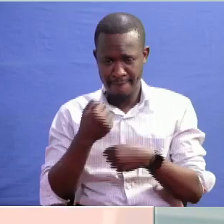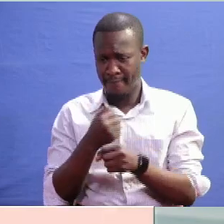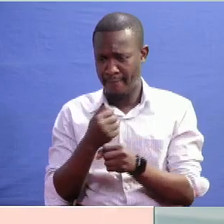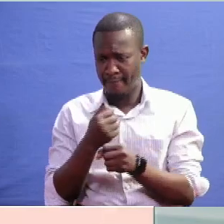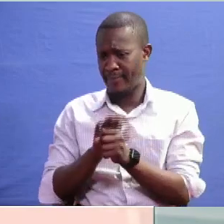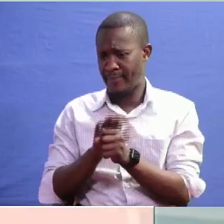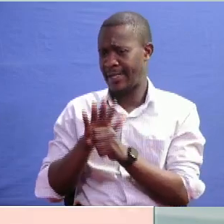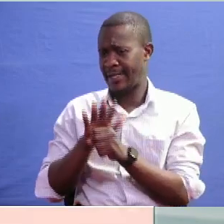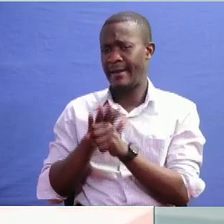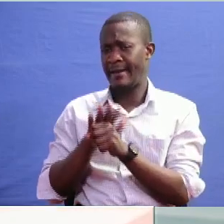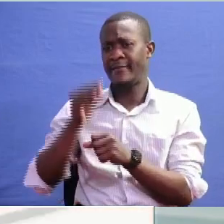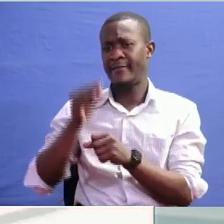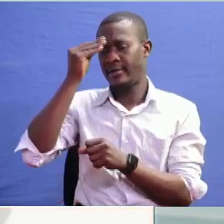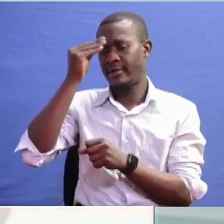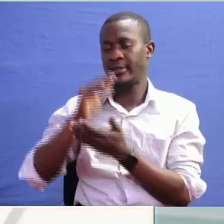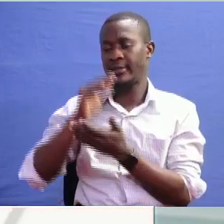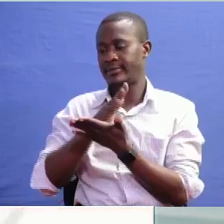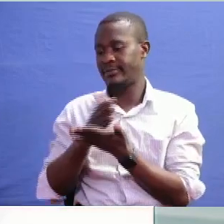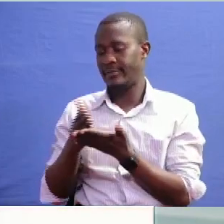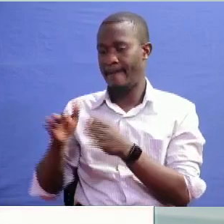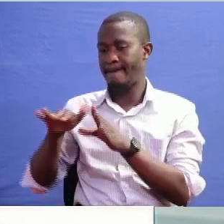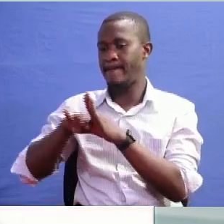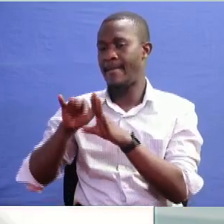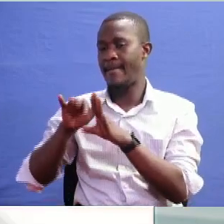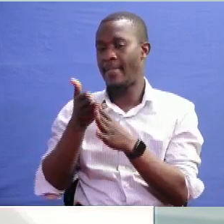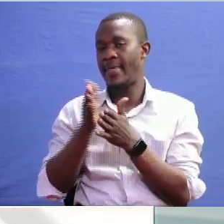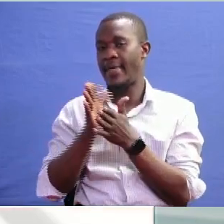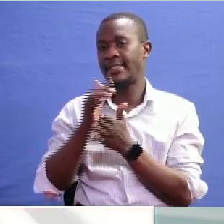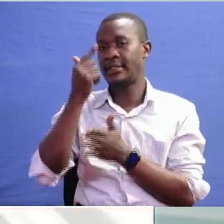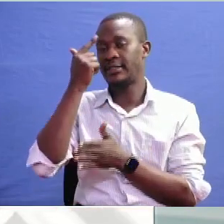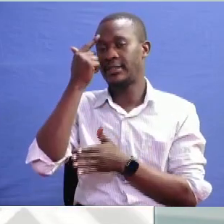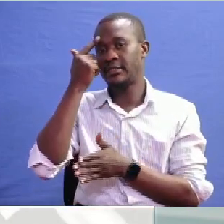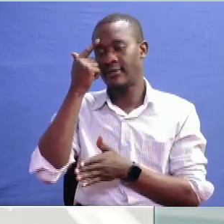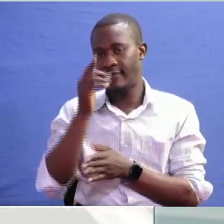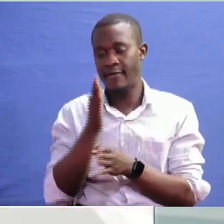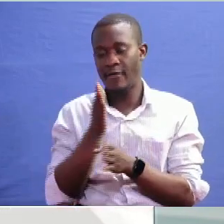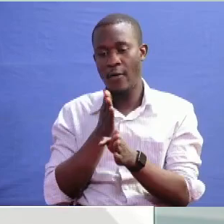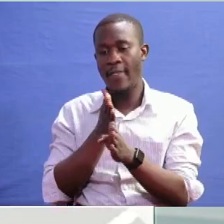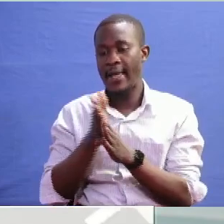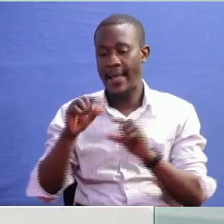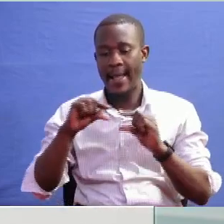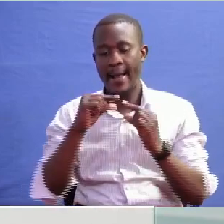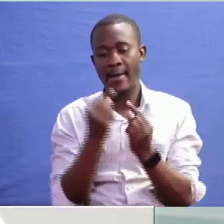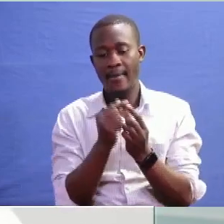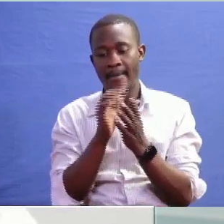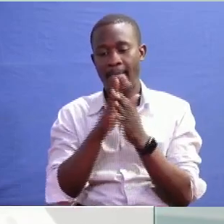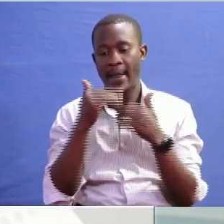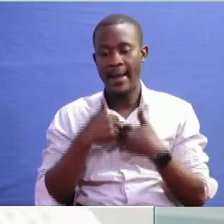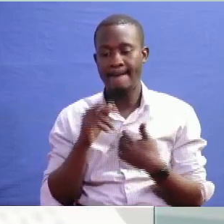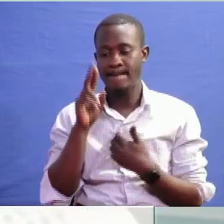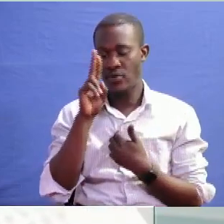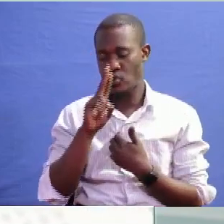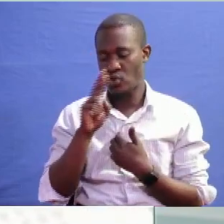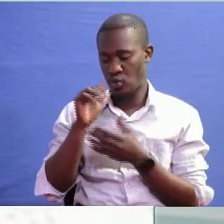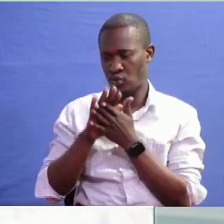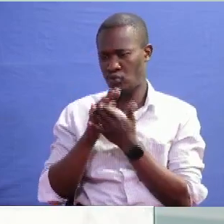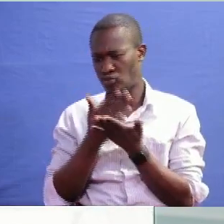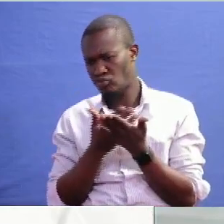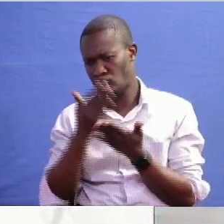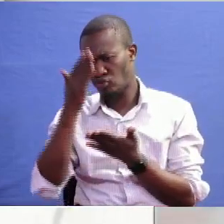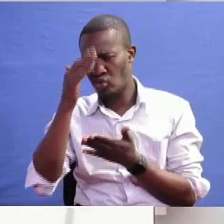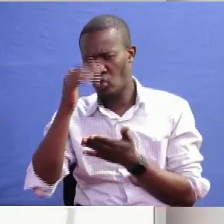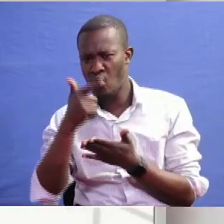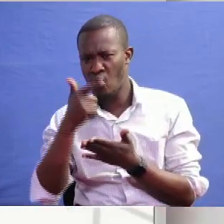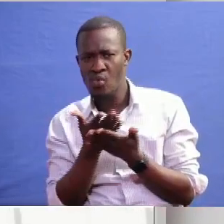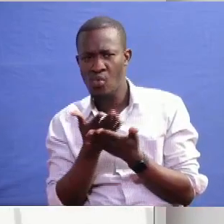among education stakeholders. And remember, there is 4 key categories that are being used to determine who deserves